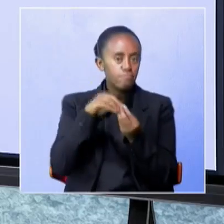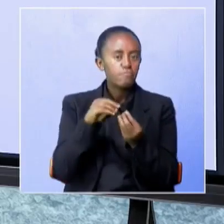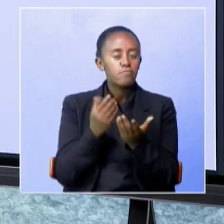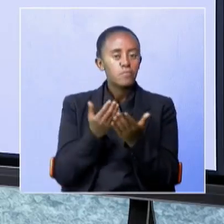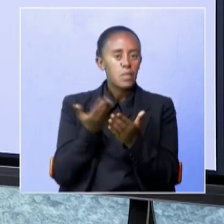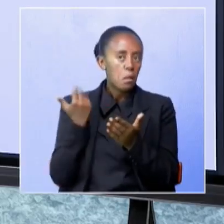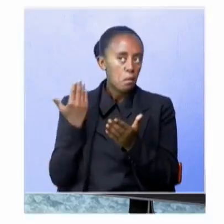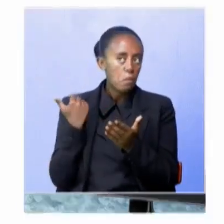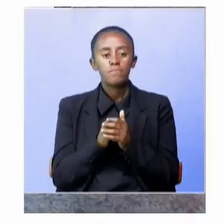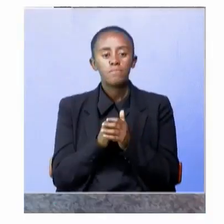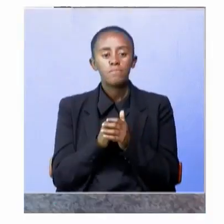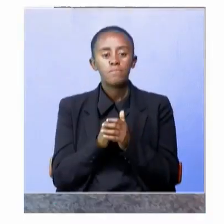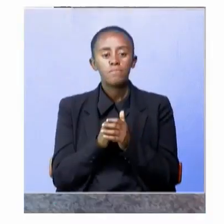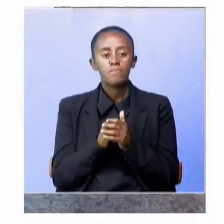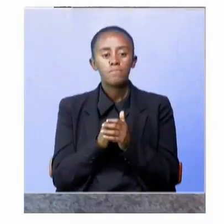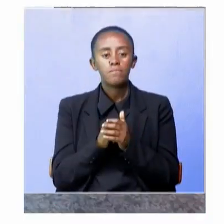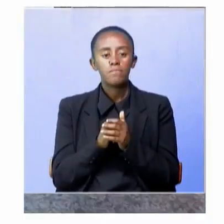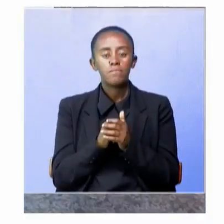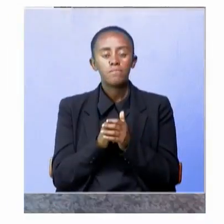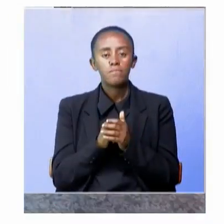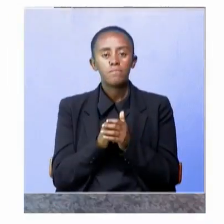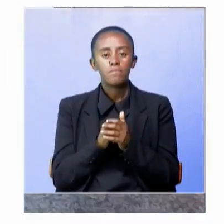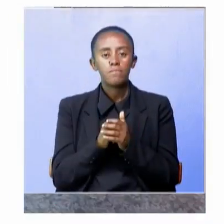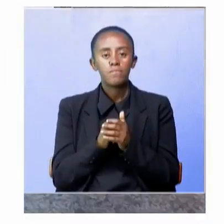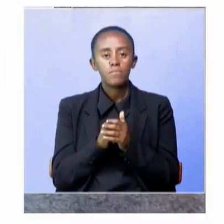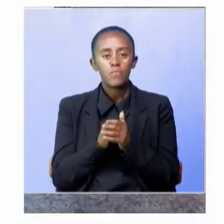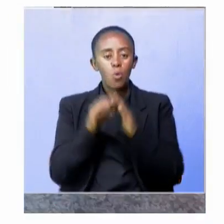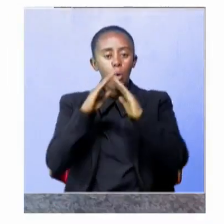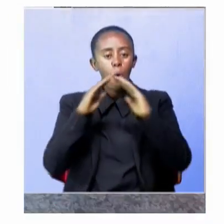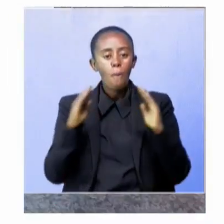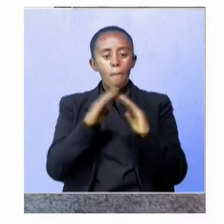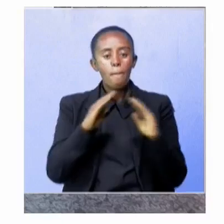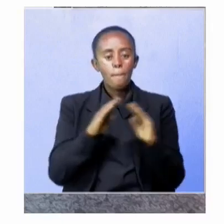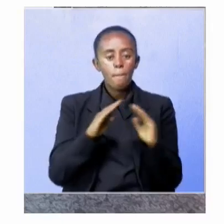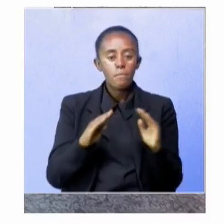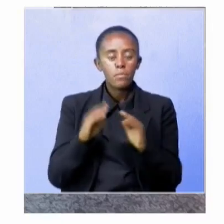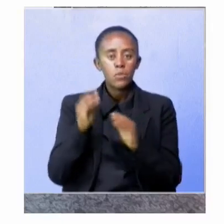earlier position. Housing,